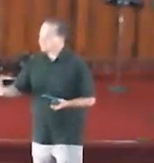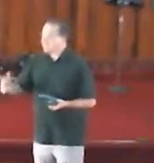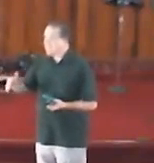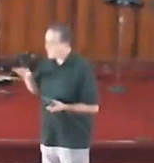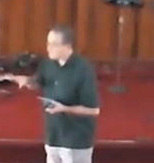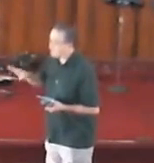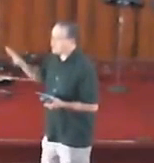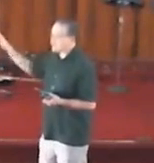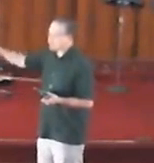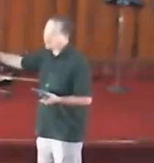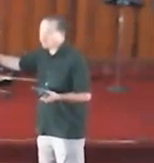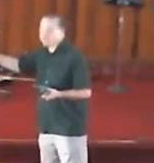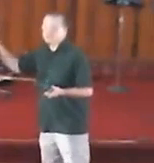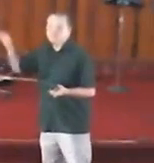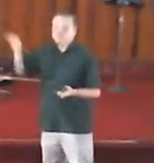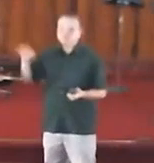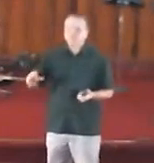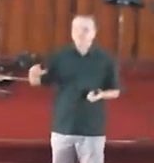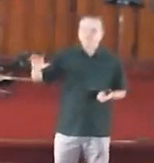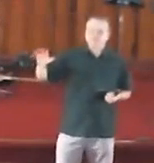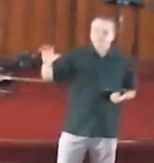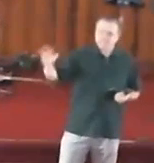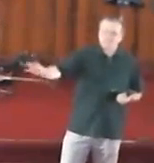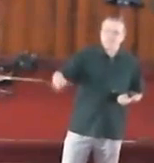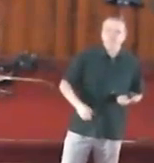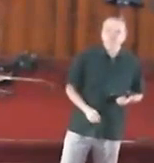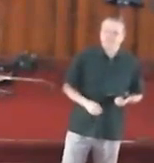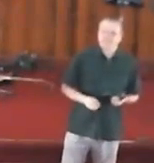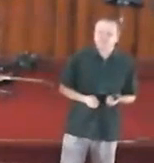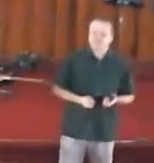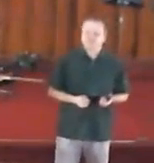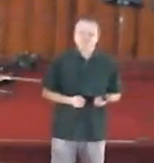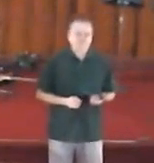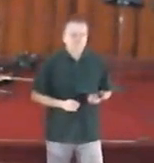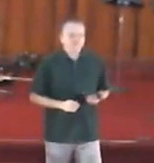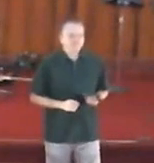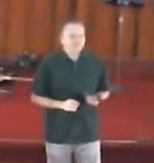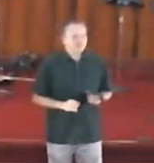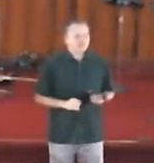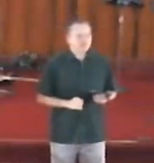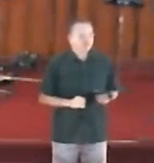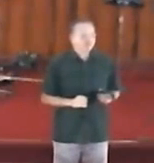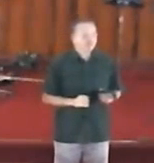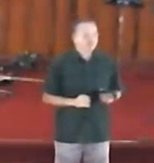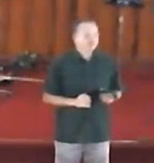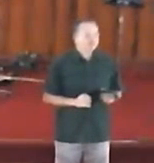sanidad, él imponía manos sobre las personas. Many times